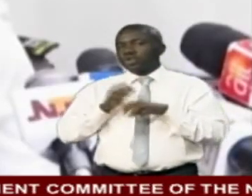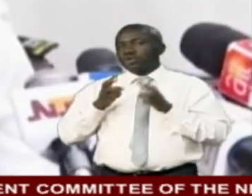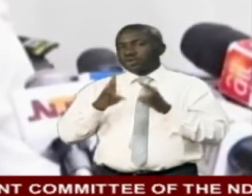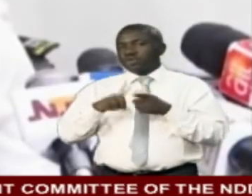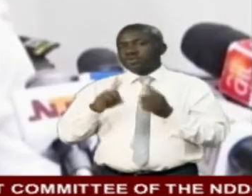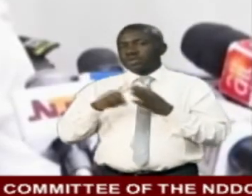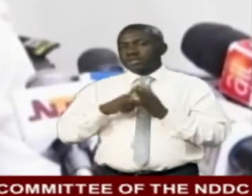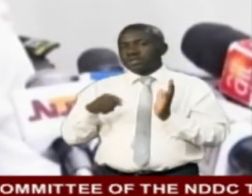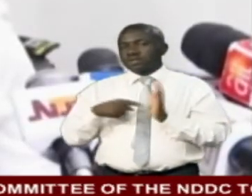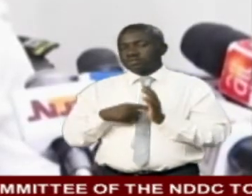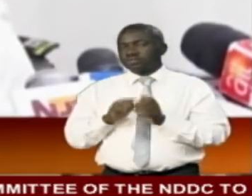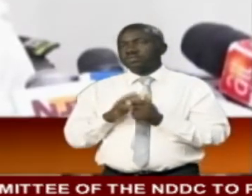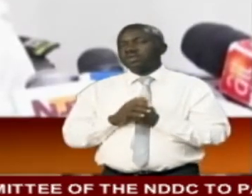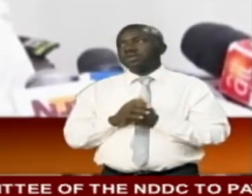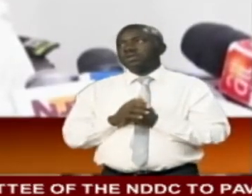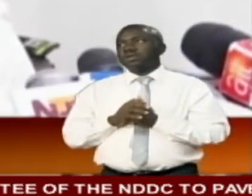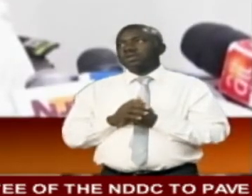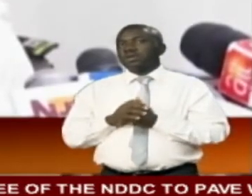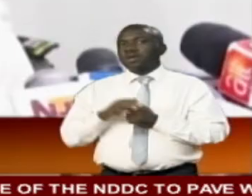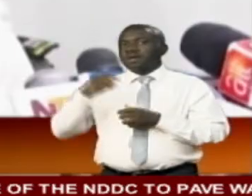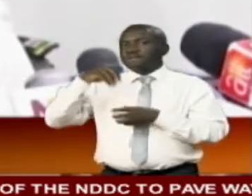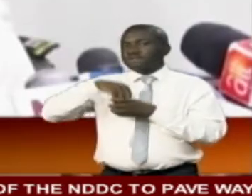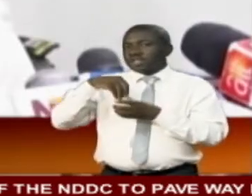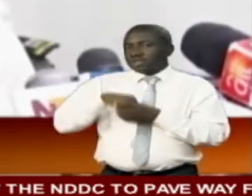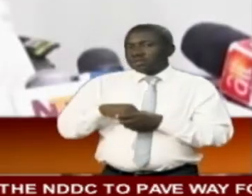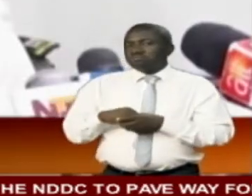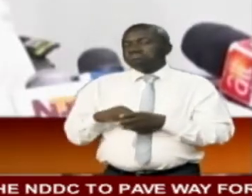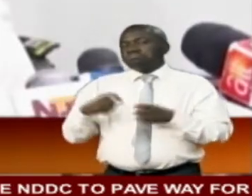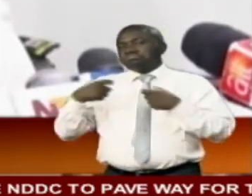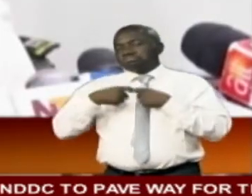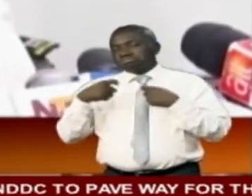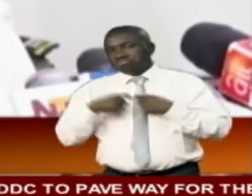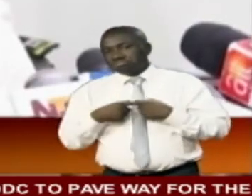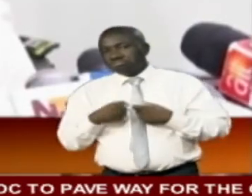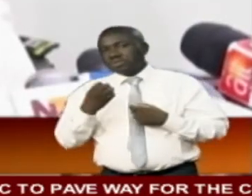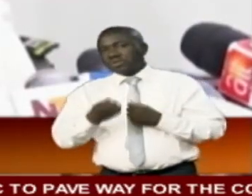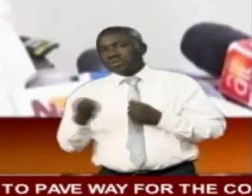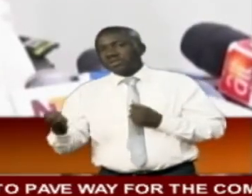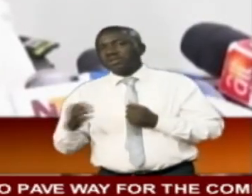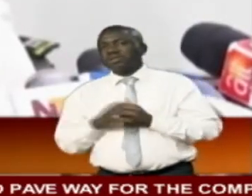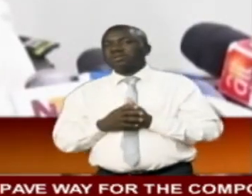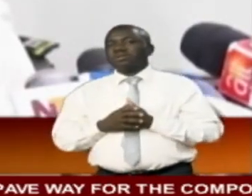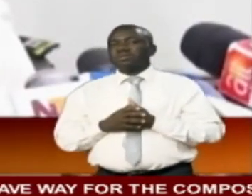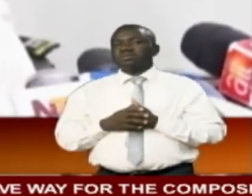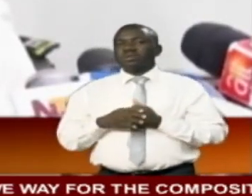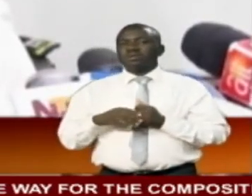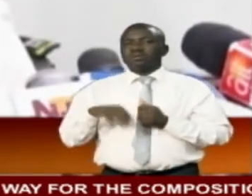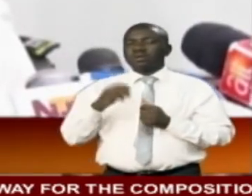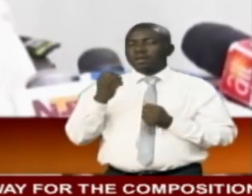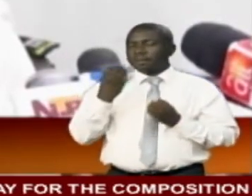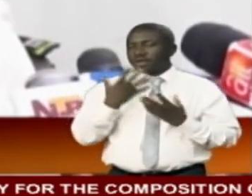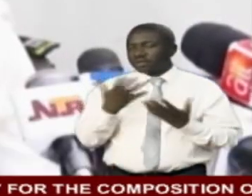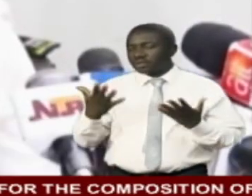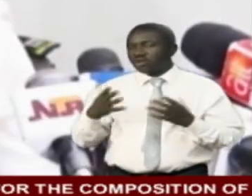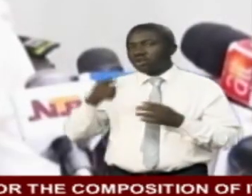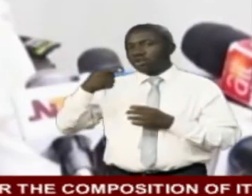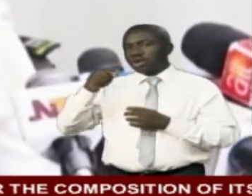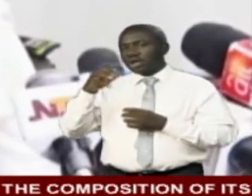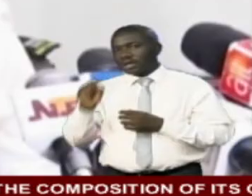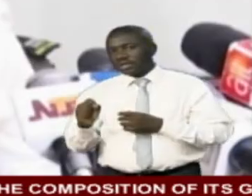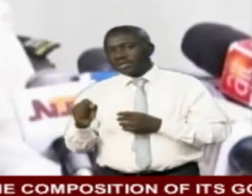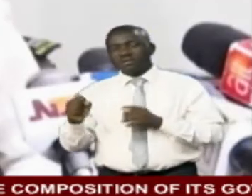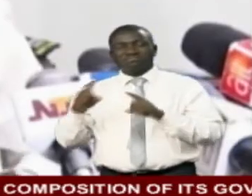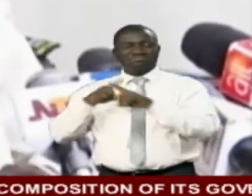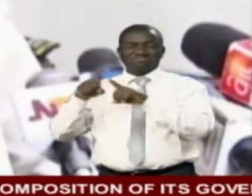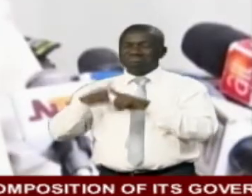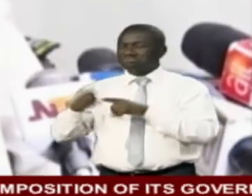Lapidary, fertilizer, electrical equipment and insulators, dyes, ammonia, gas, chalk and a host